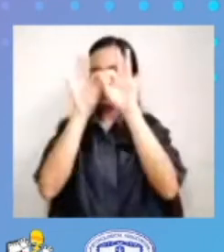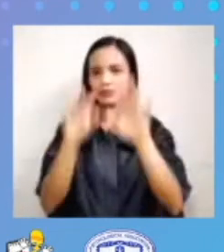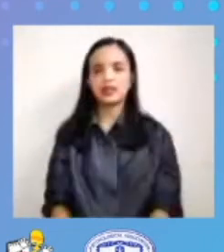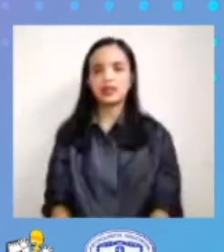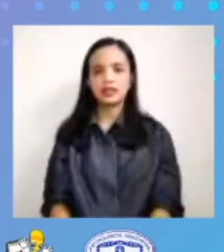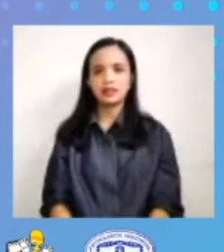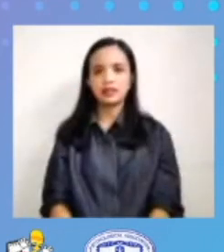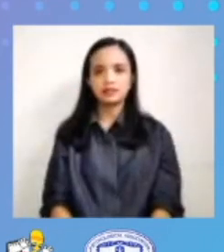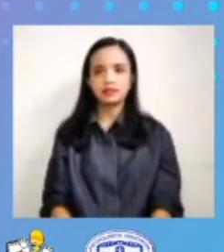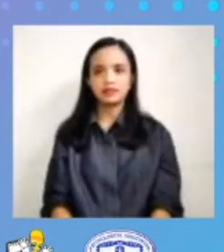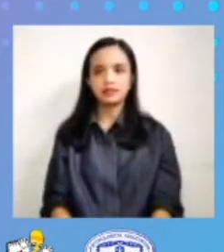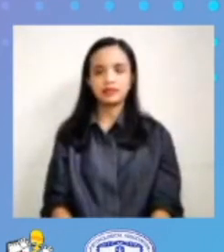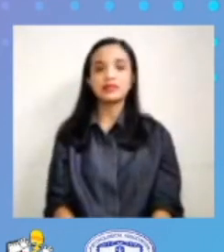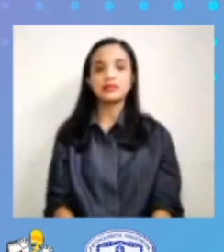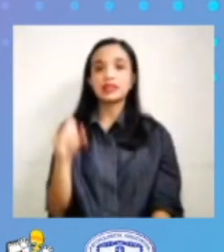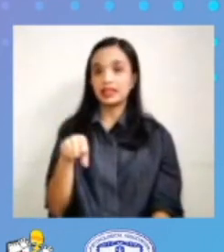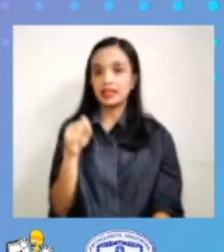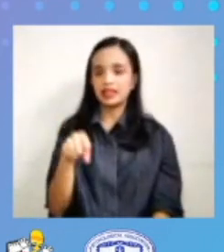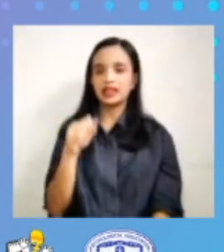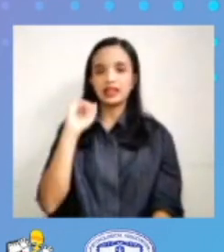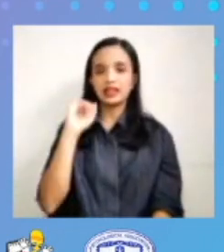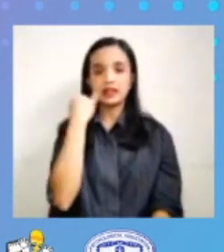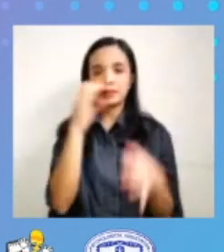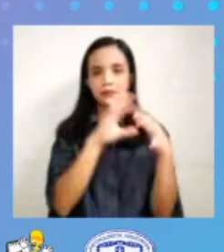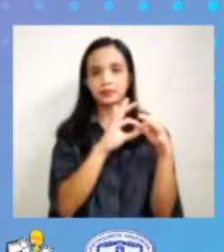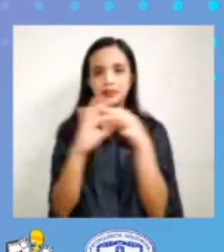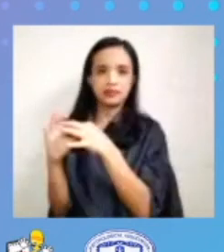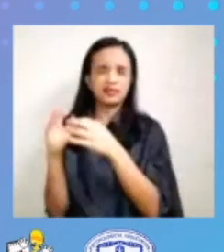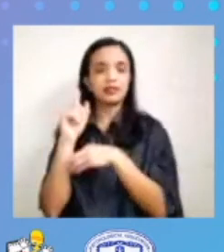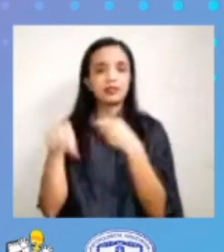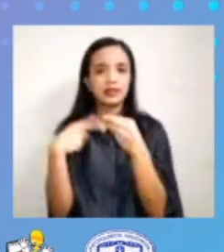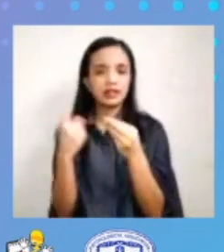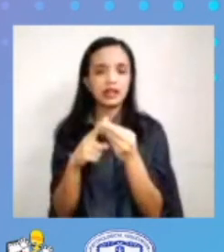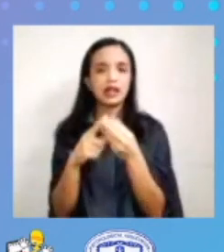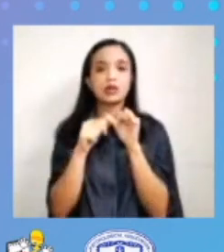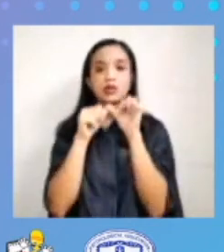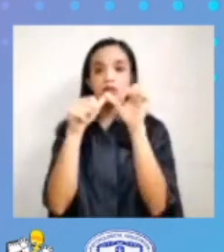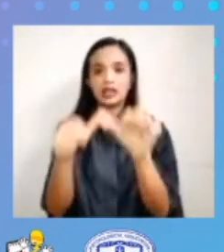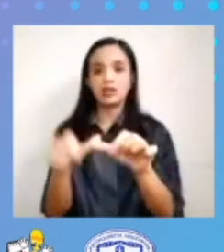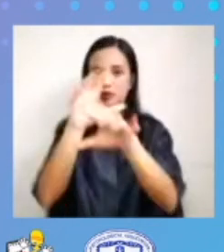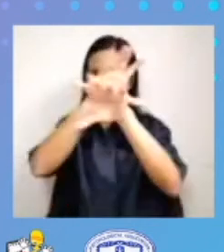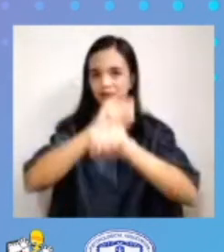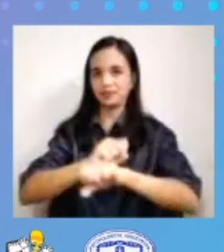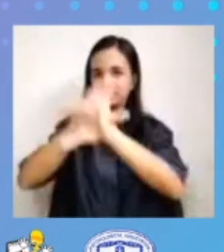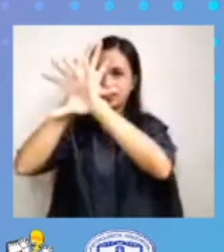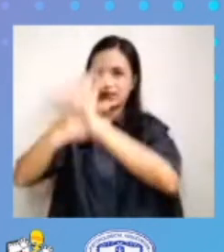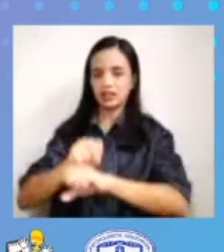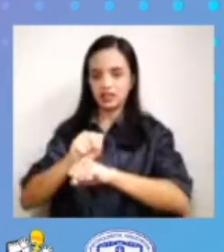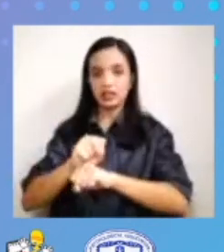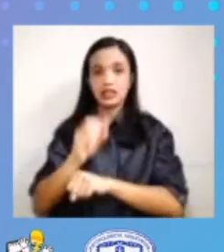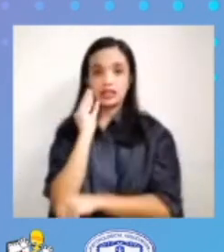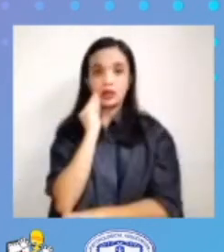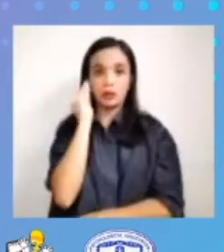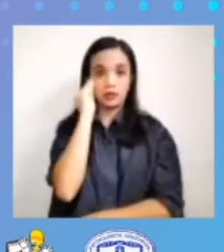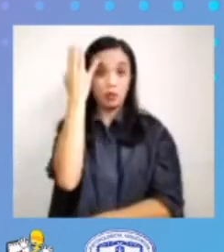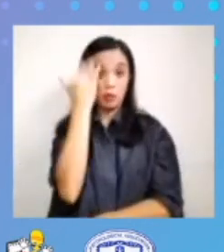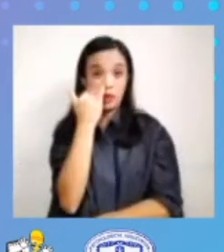Yang mentioned it po, we don't get to move as much. And because we don't move as much, yung calorie expenditure